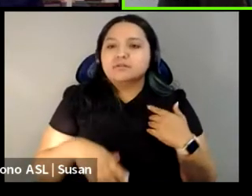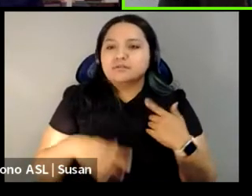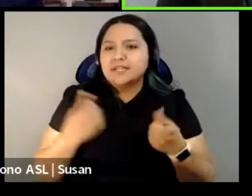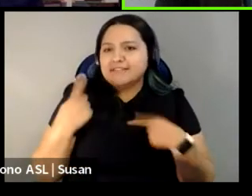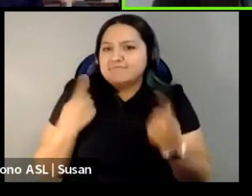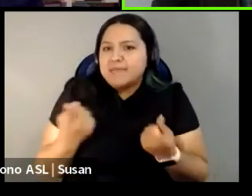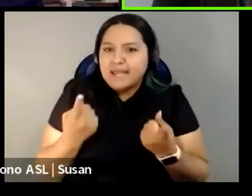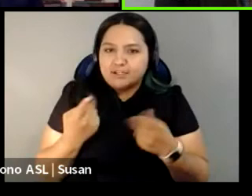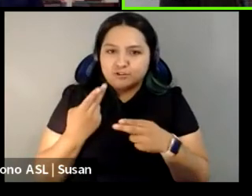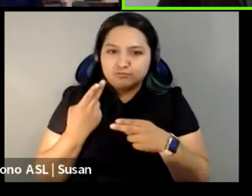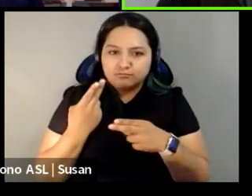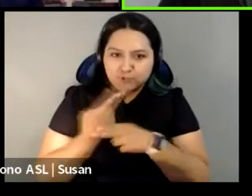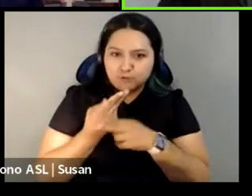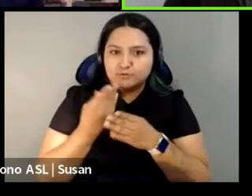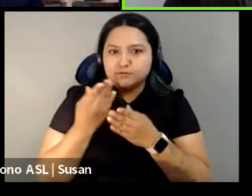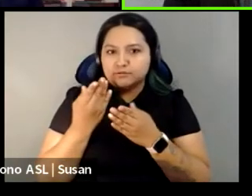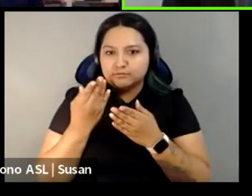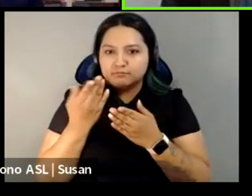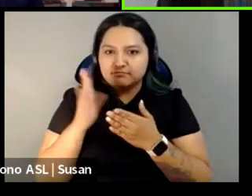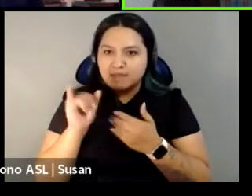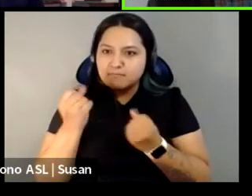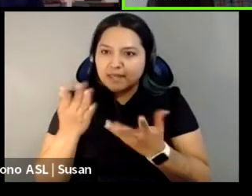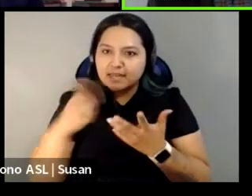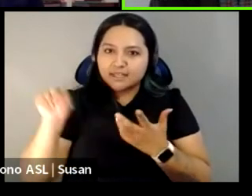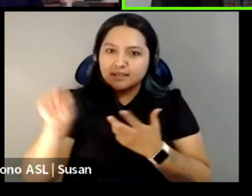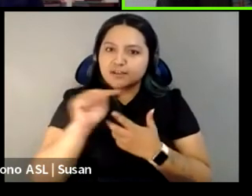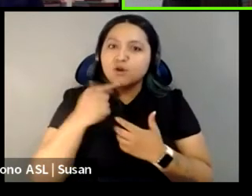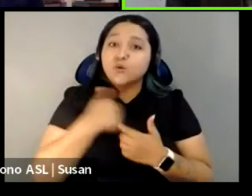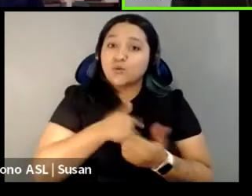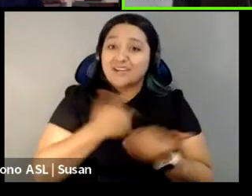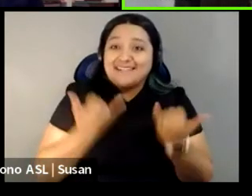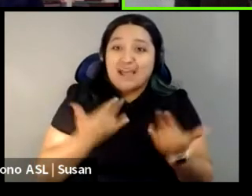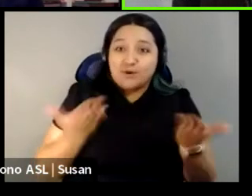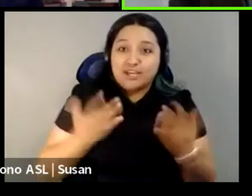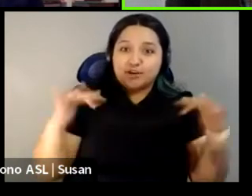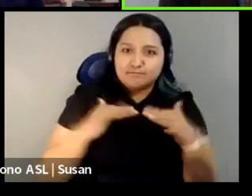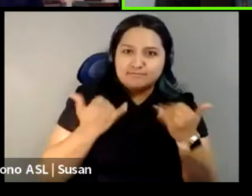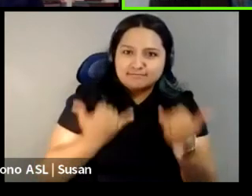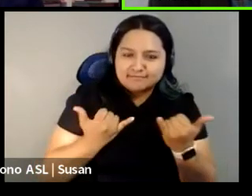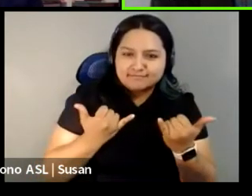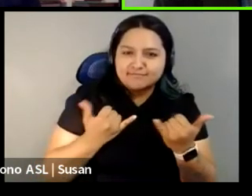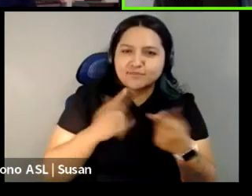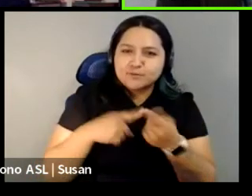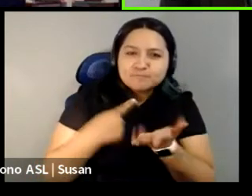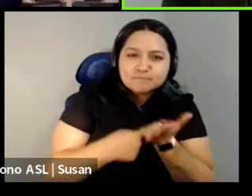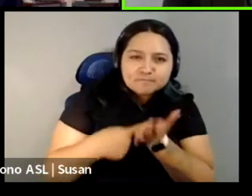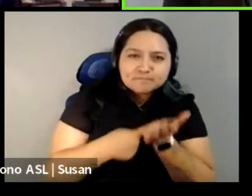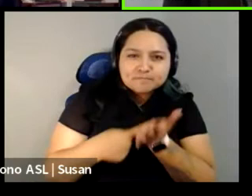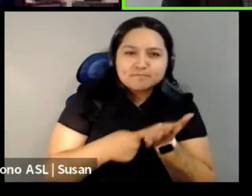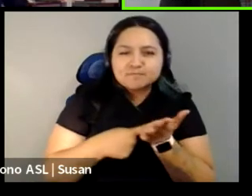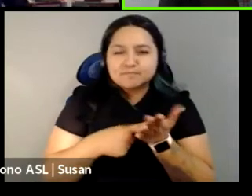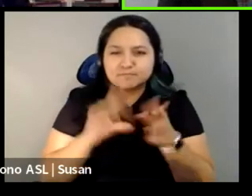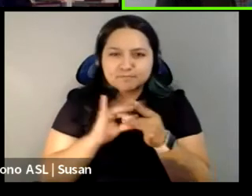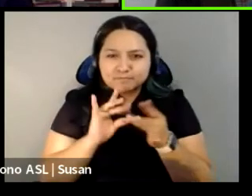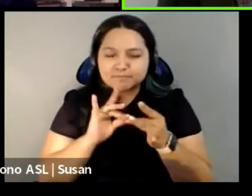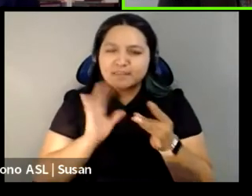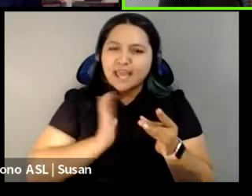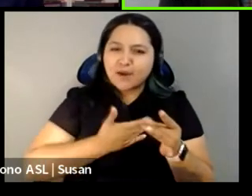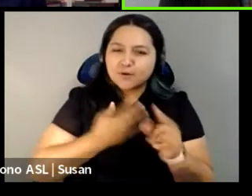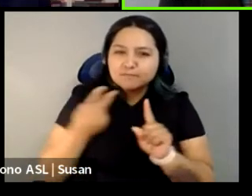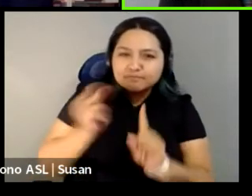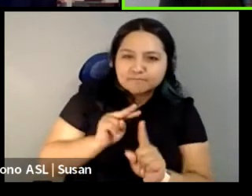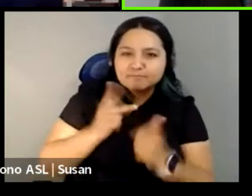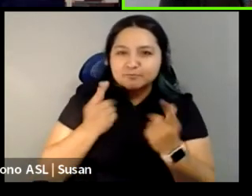personages, and which we are in the process of mediating together today in our interpretations of it. This book is a